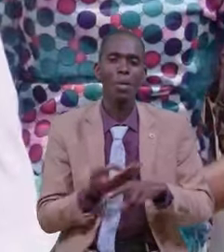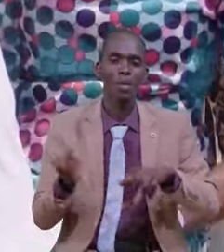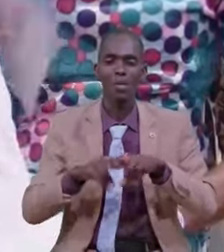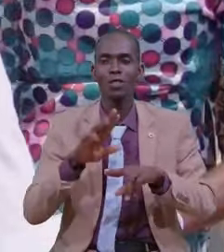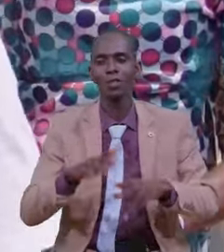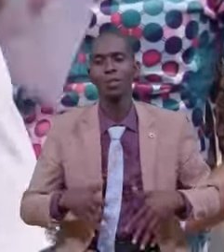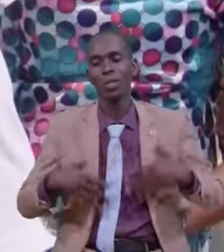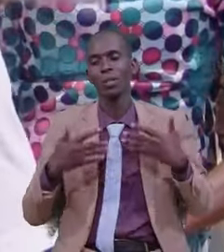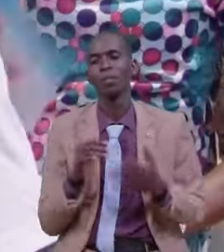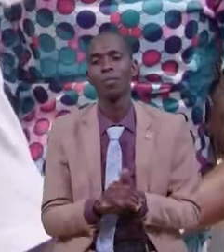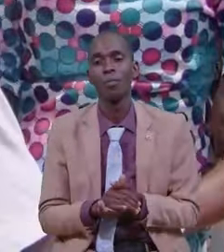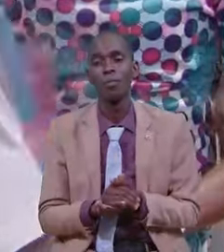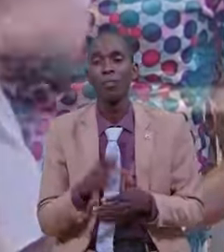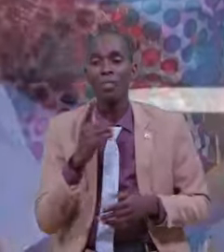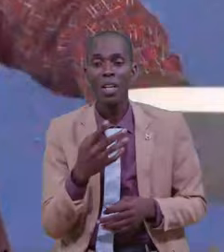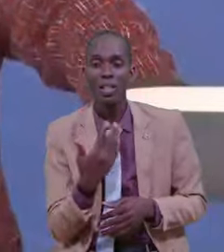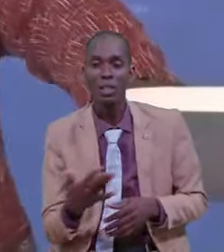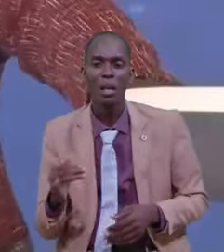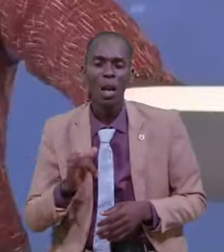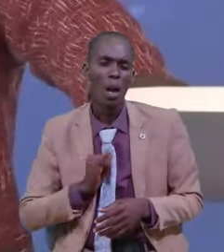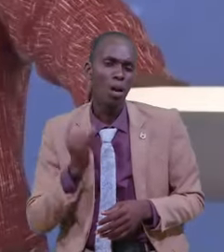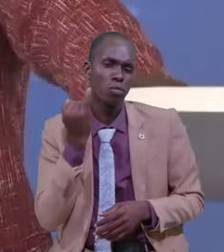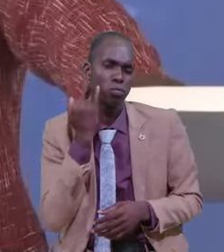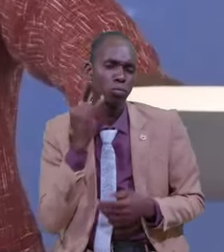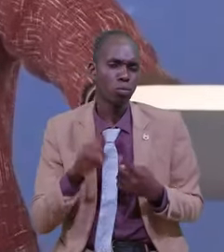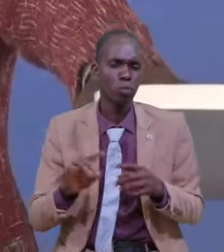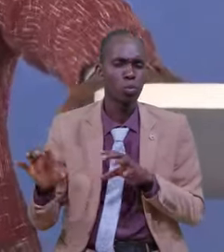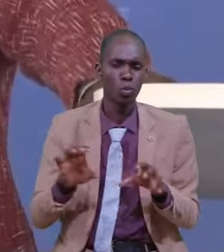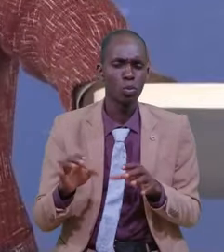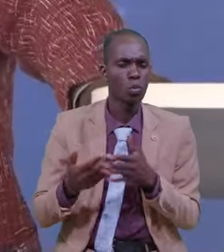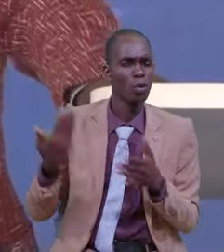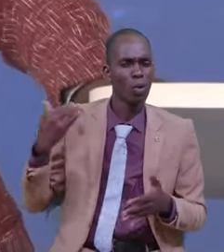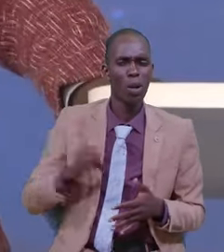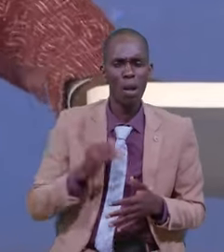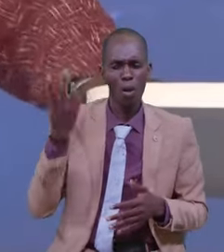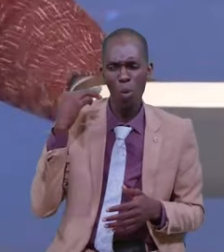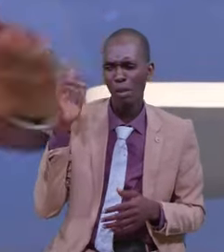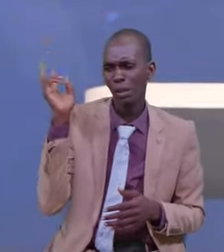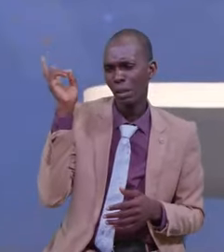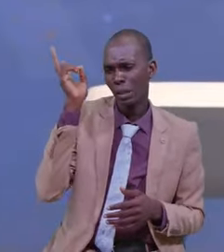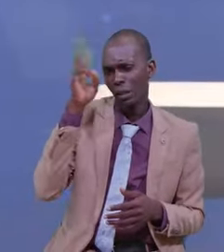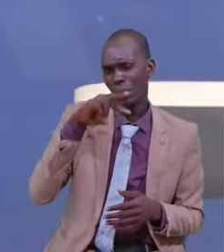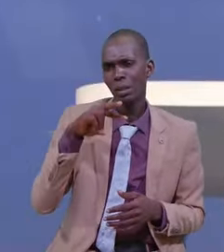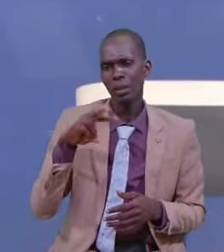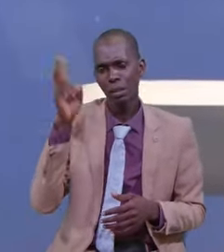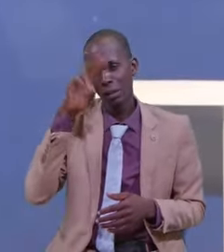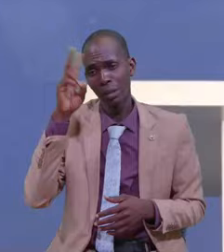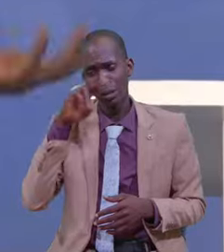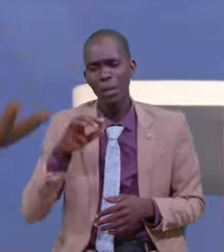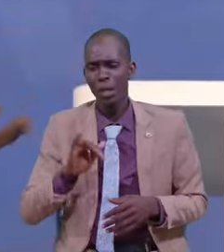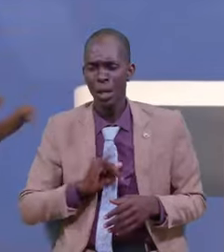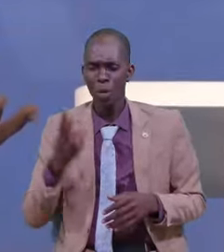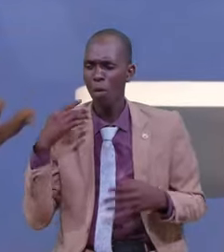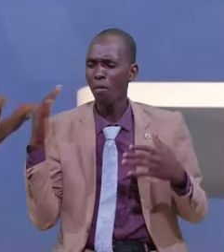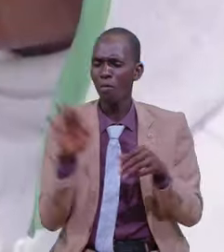thing I should have done, I didn't do that. I was careless. I was playful. But now God gives you